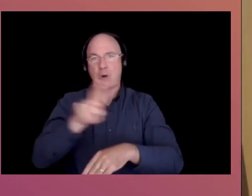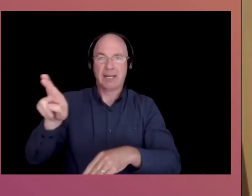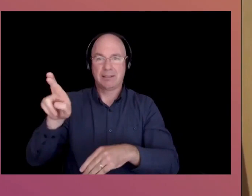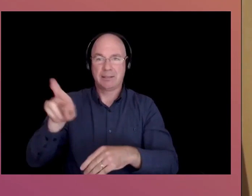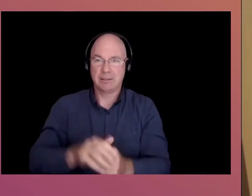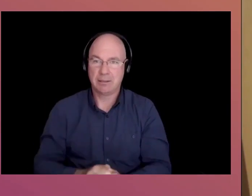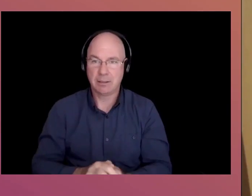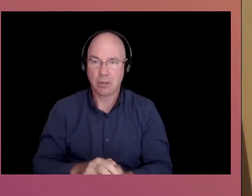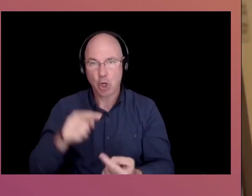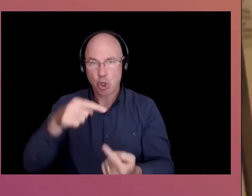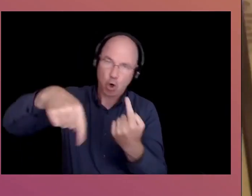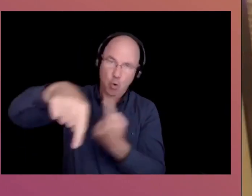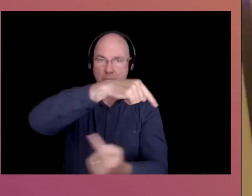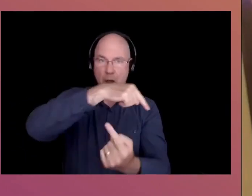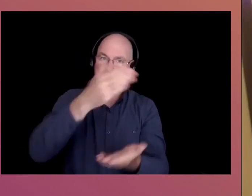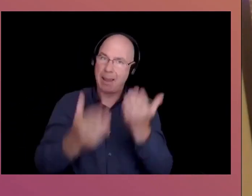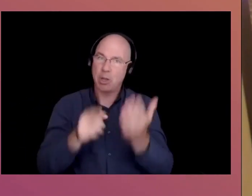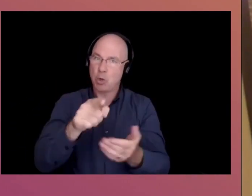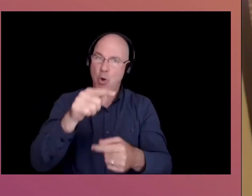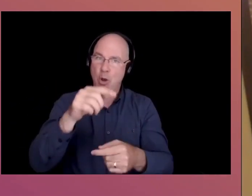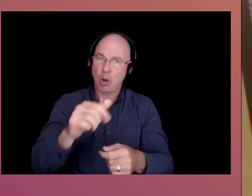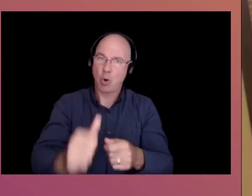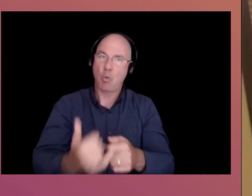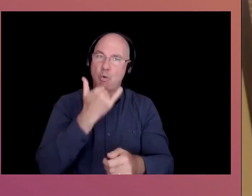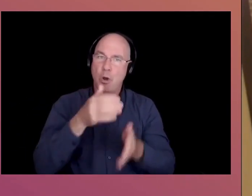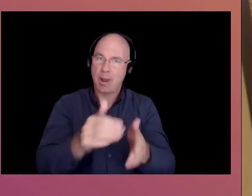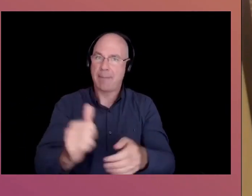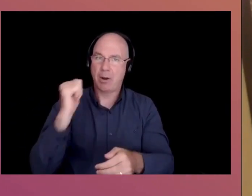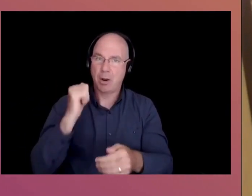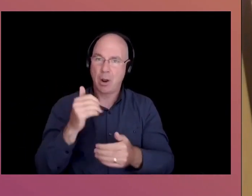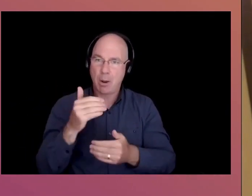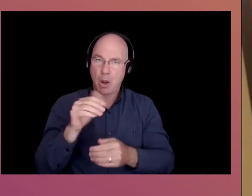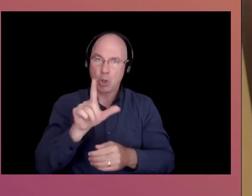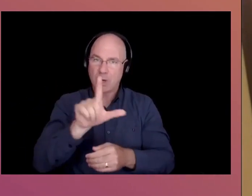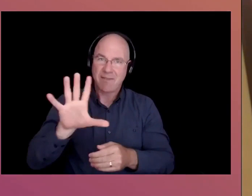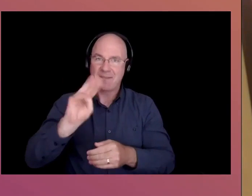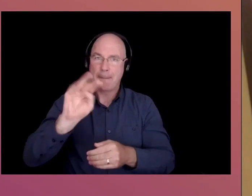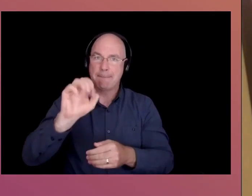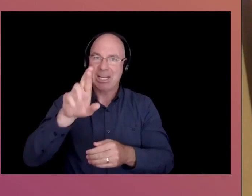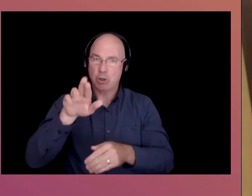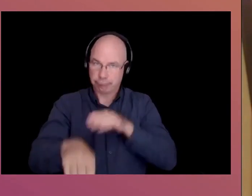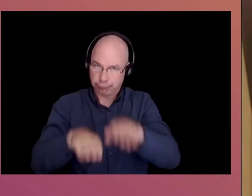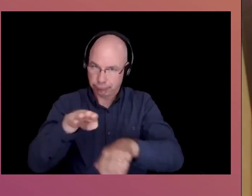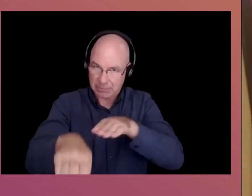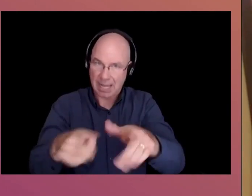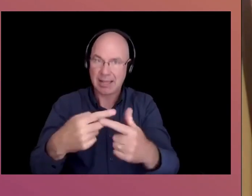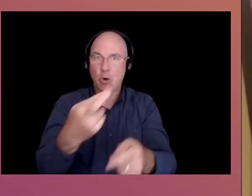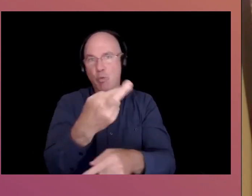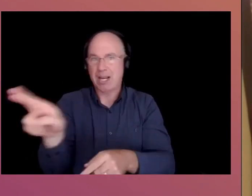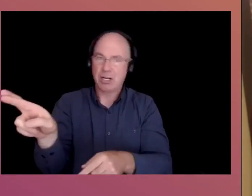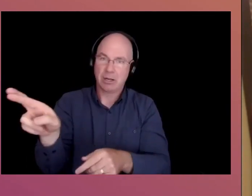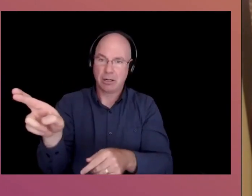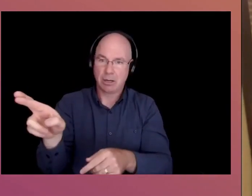Turn around, you might be going backward. Proceed 25 meters and turn right. It's an